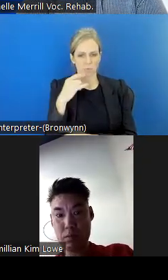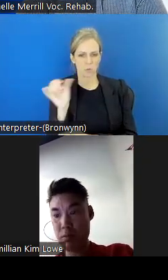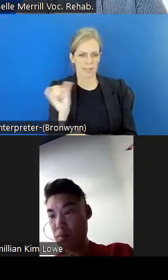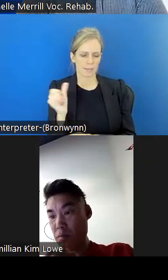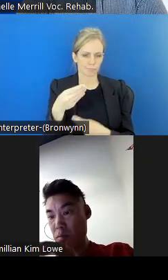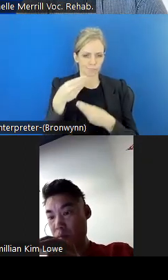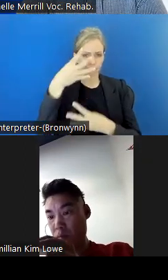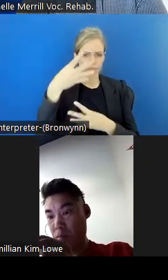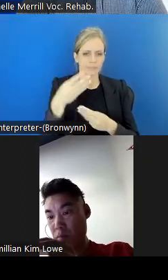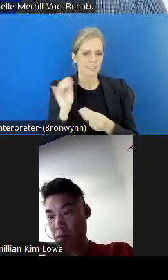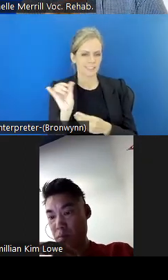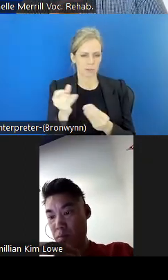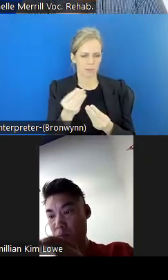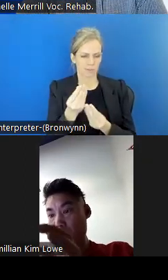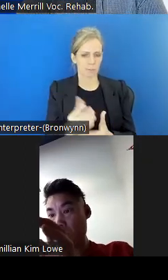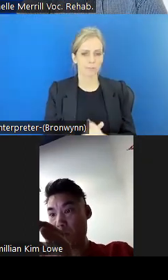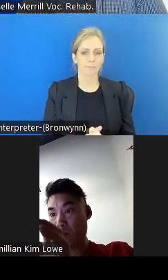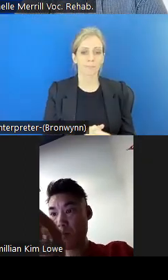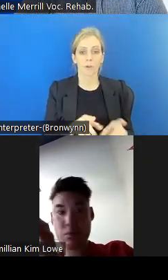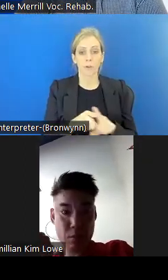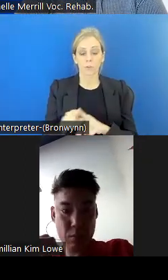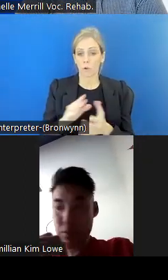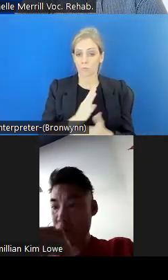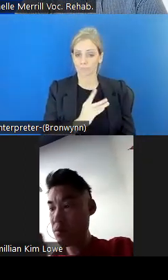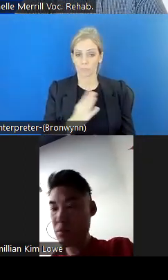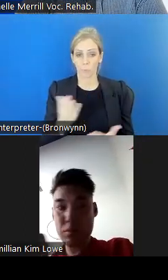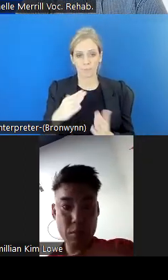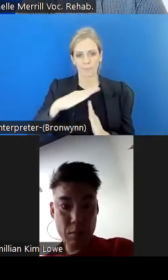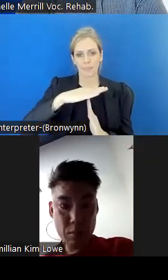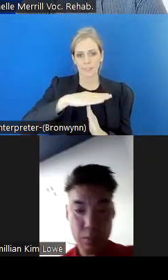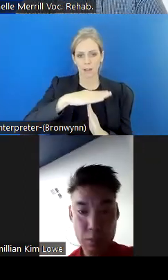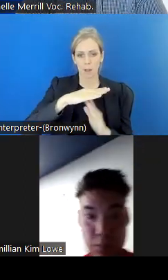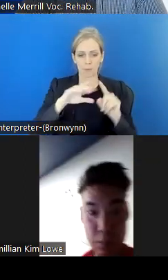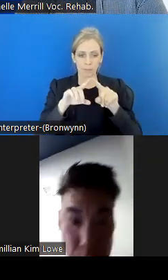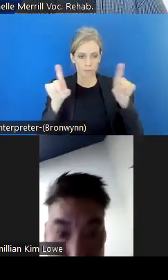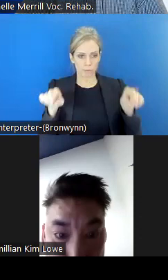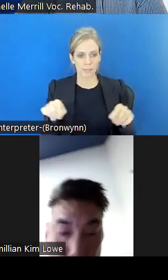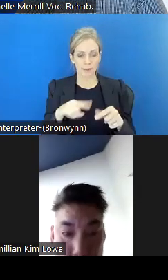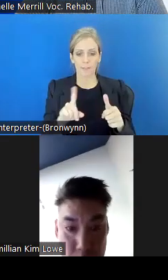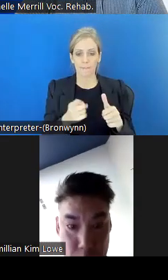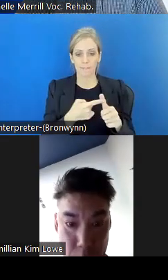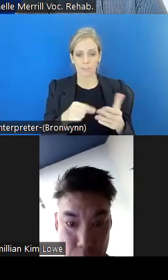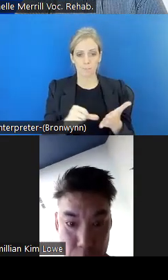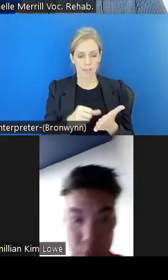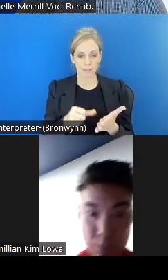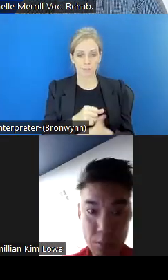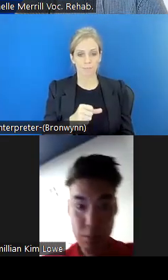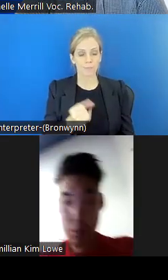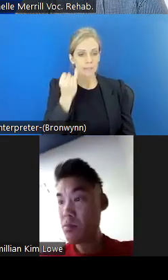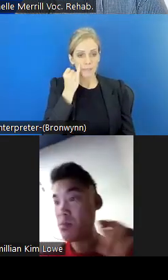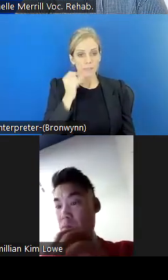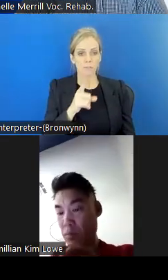is nice is that right here at the very top of the screen on the first page is if you were an